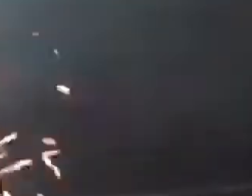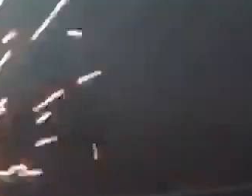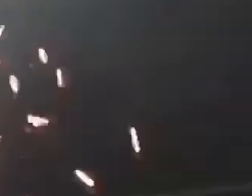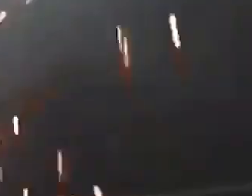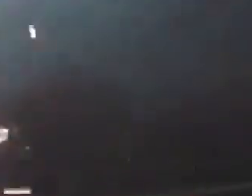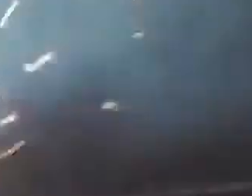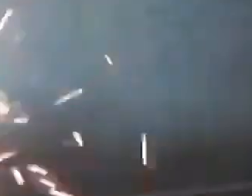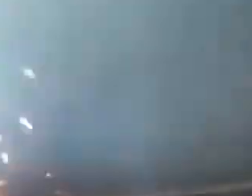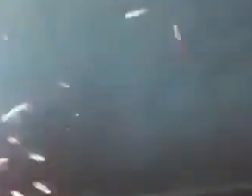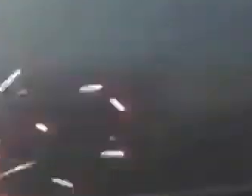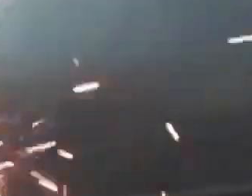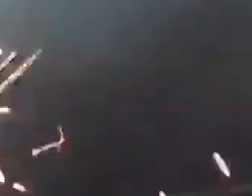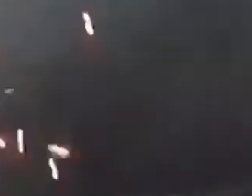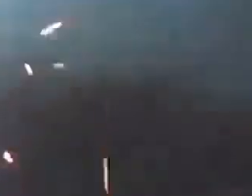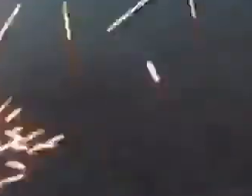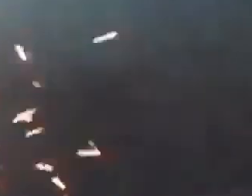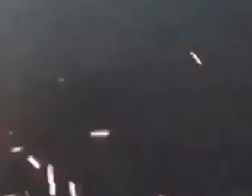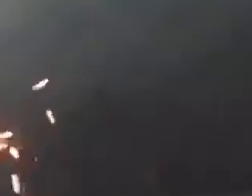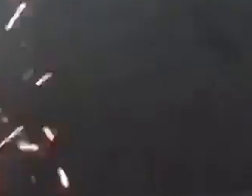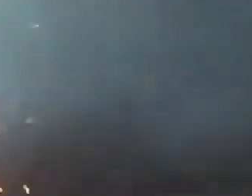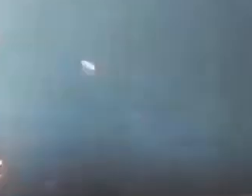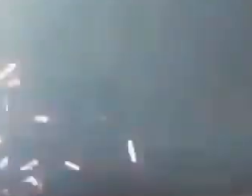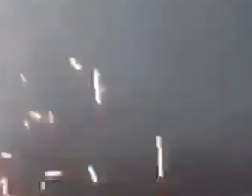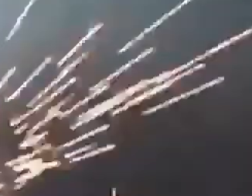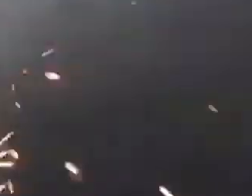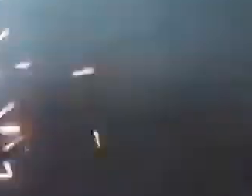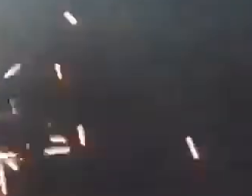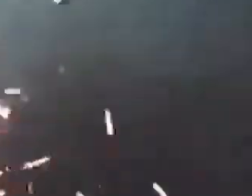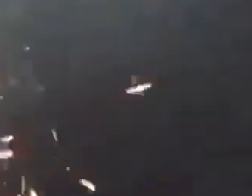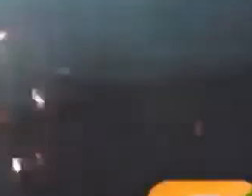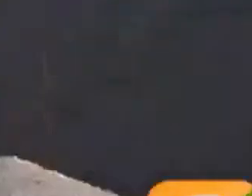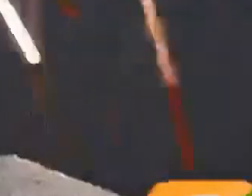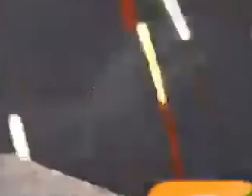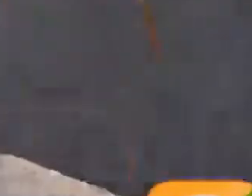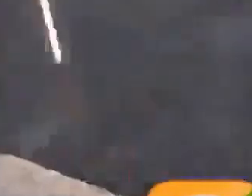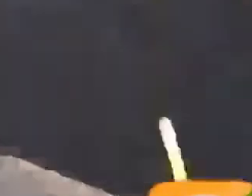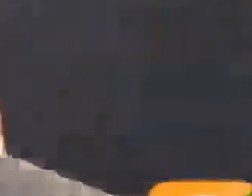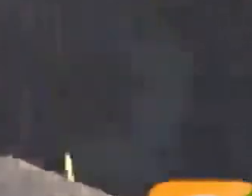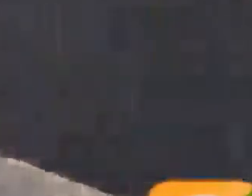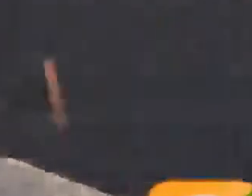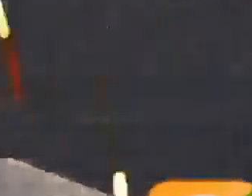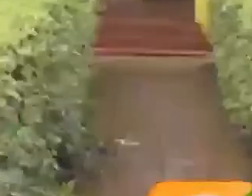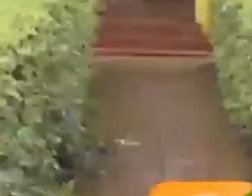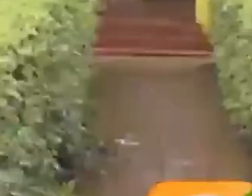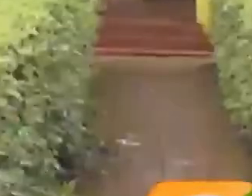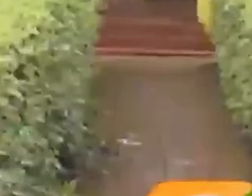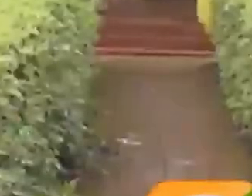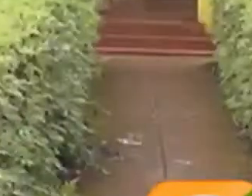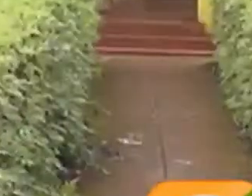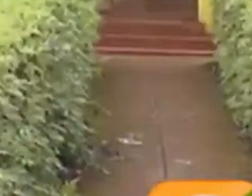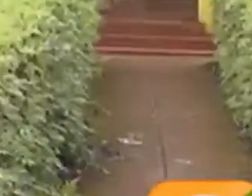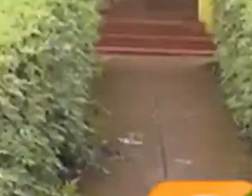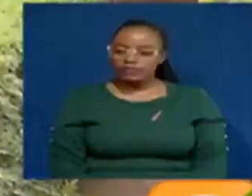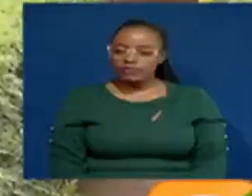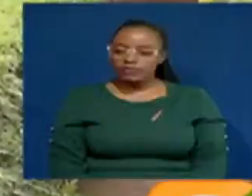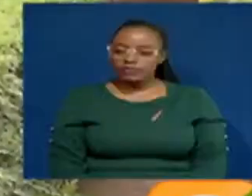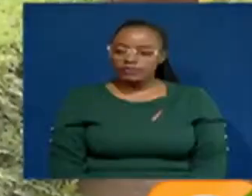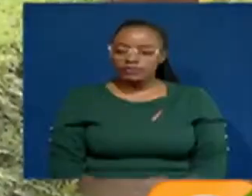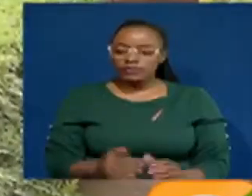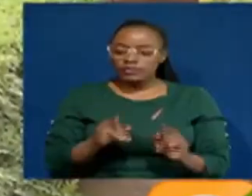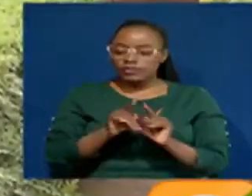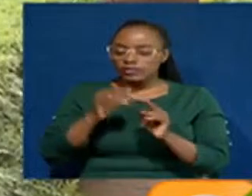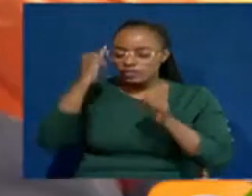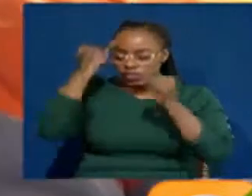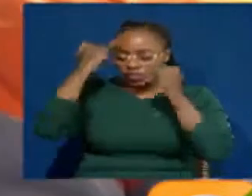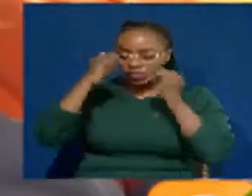At a glance, this looks like a normal workshop with welders at work. But it's not. This is the Toolkit Skills and